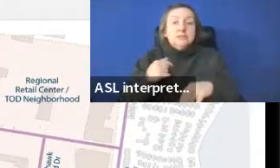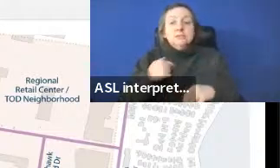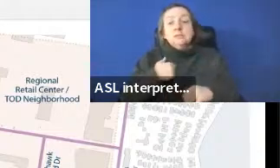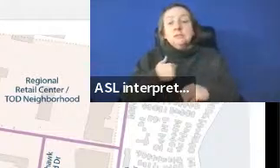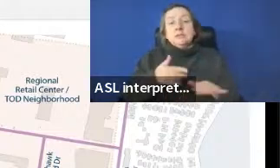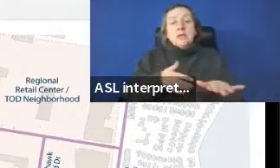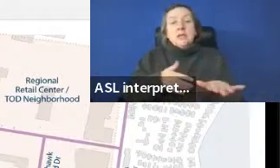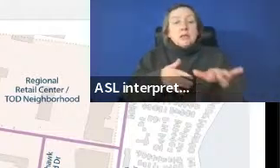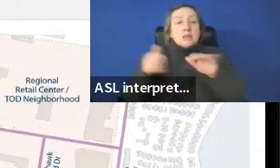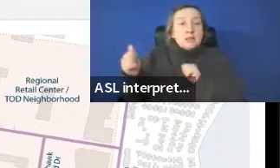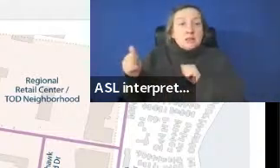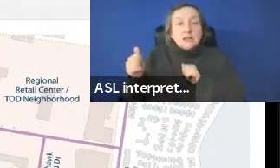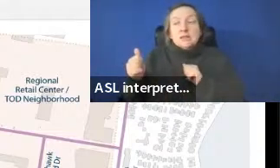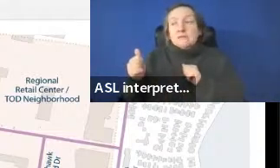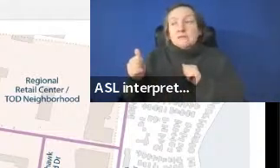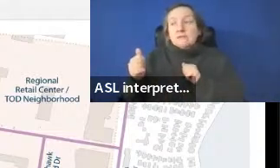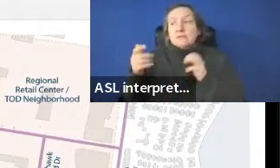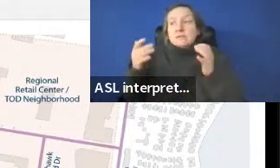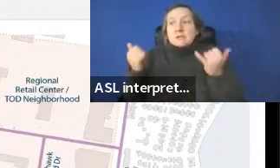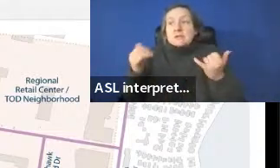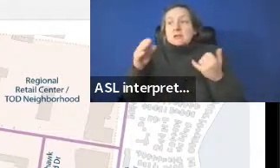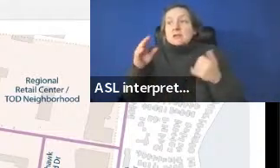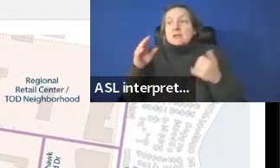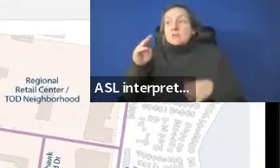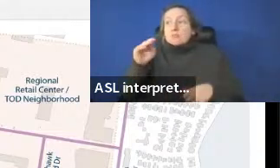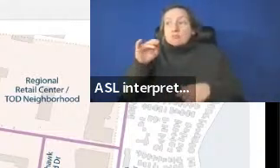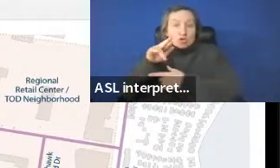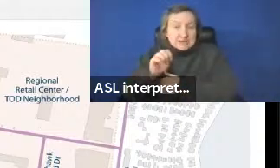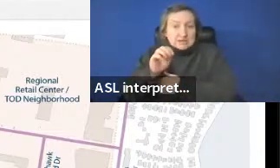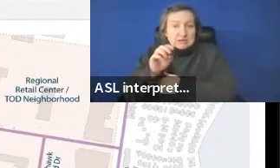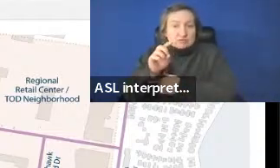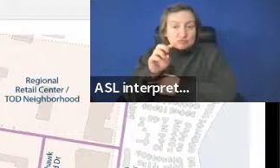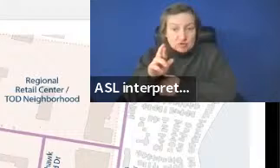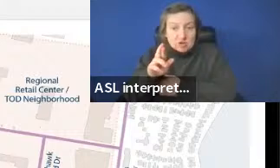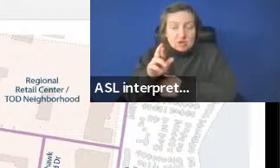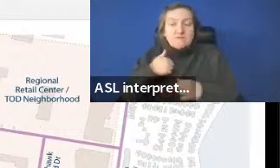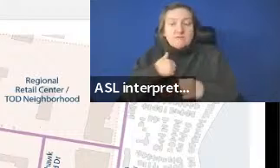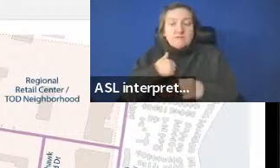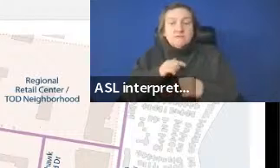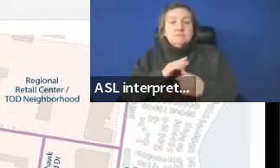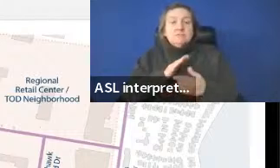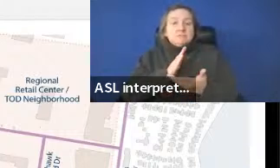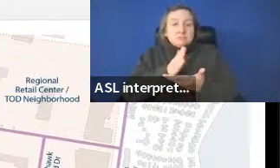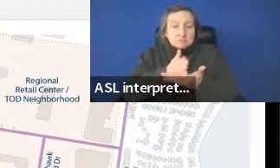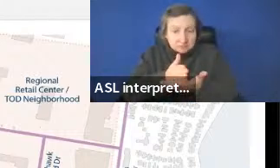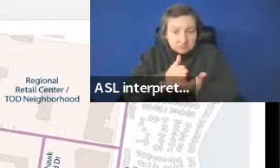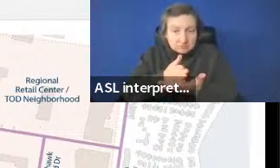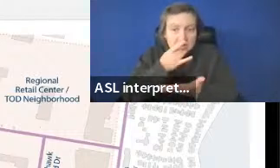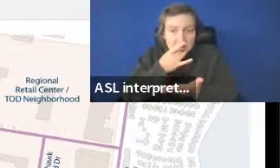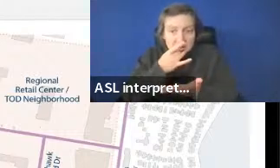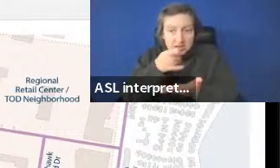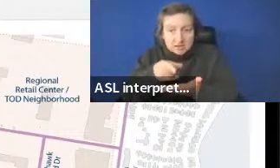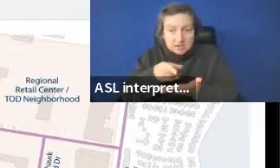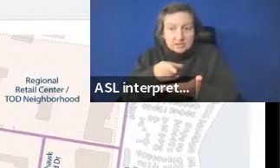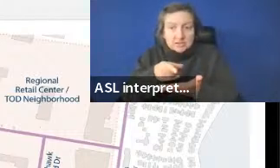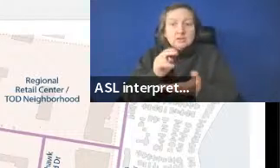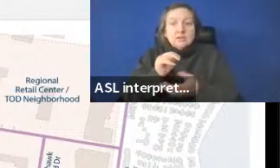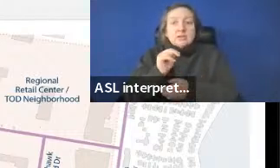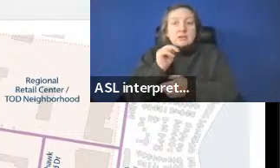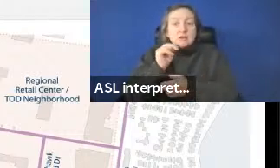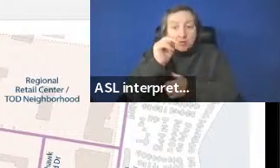at what is now the Marine Drive interchange. I come up to a signal. I then go